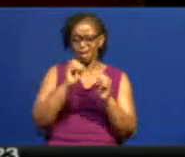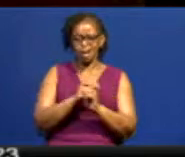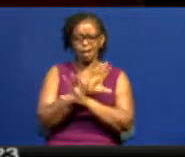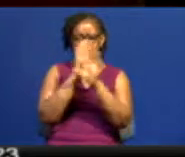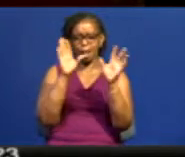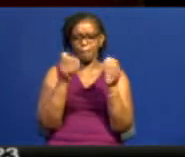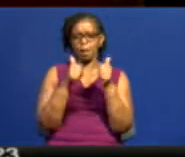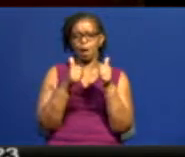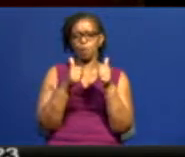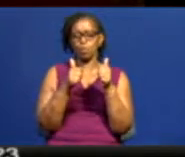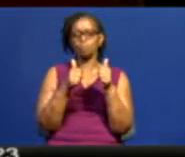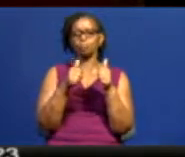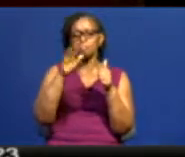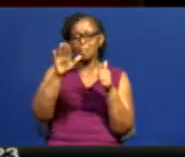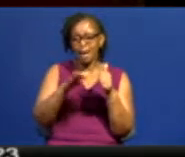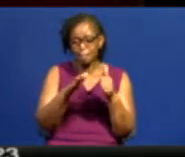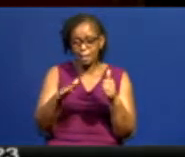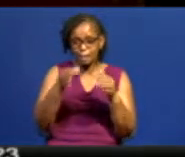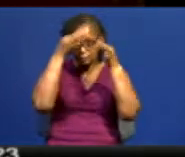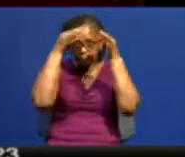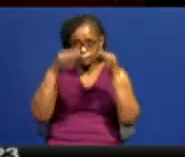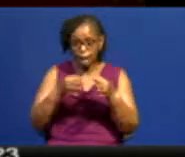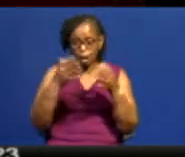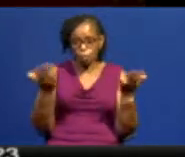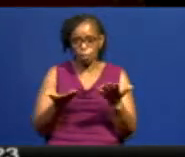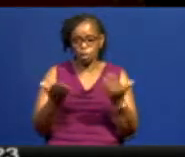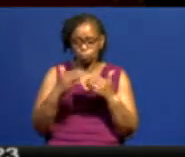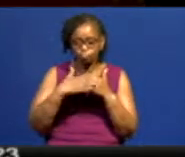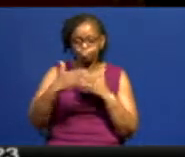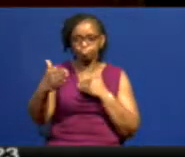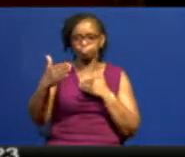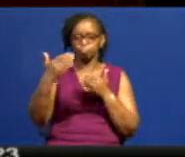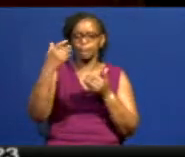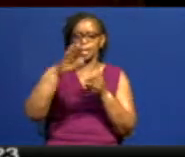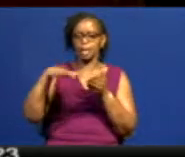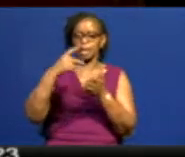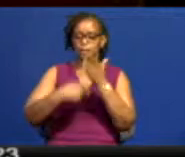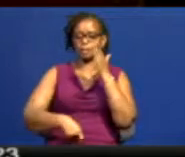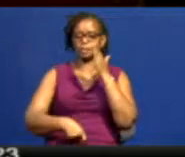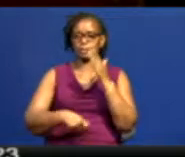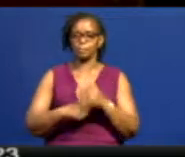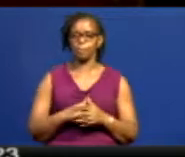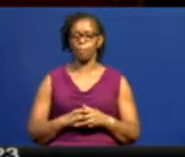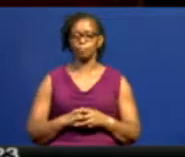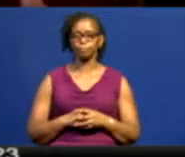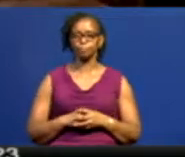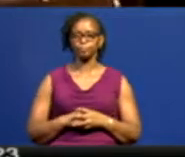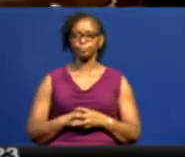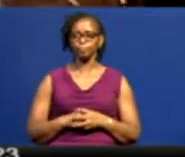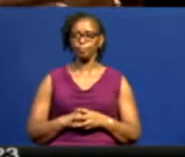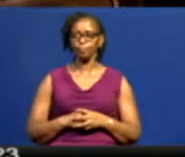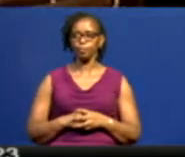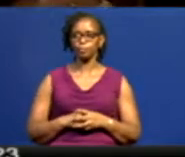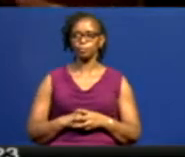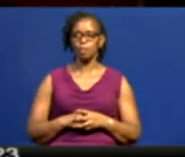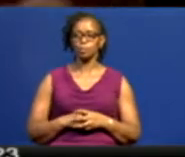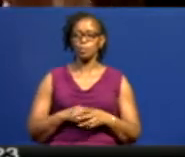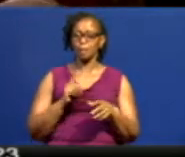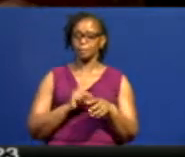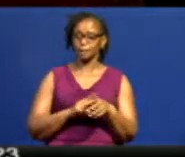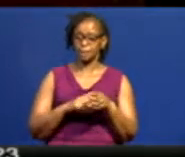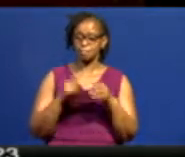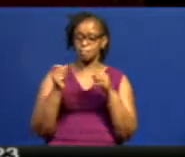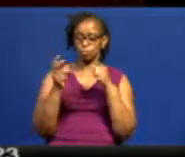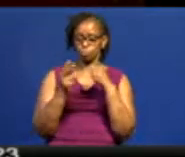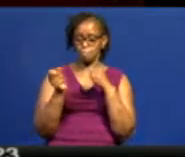what decisions Parliament would adopt in terms of the tax proposals that are made around that time. Then after it's passed in July, apart